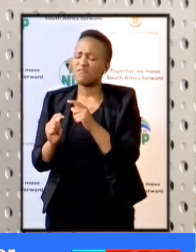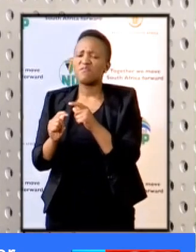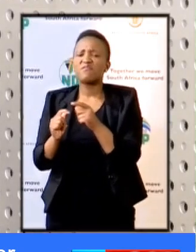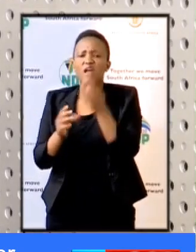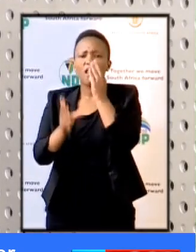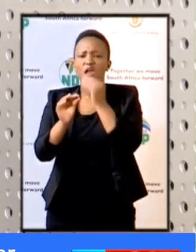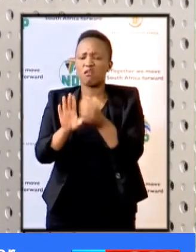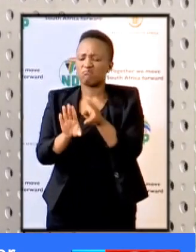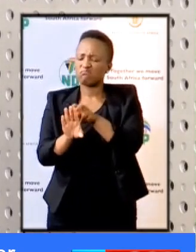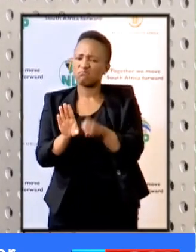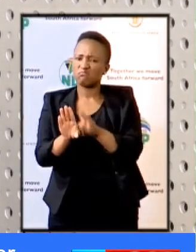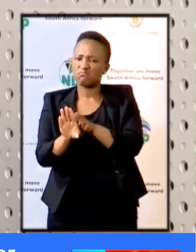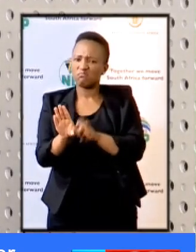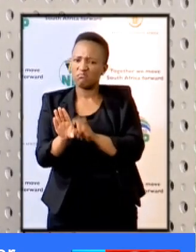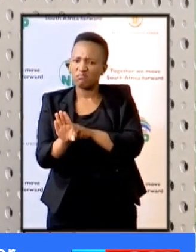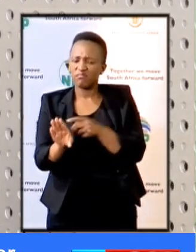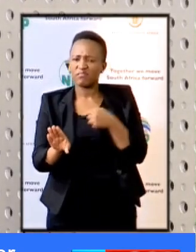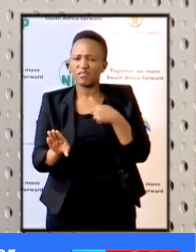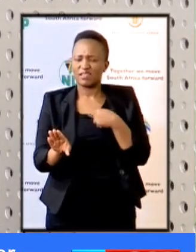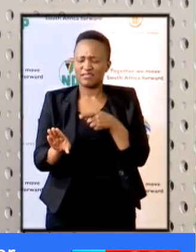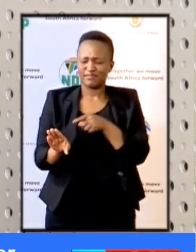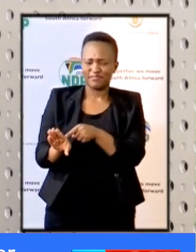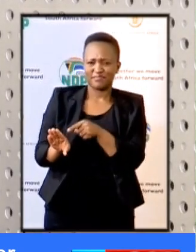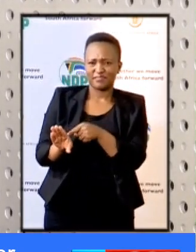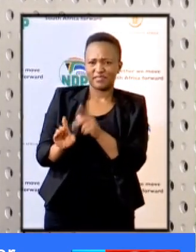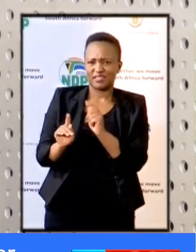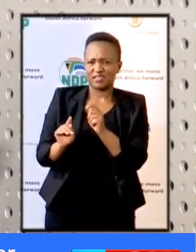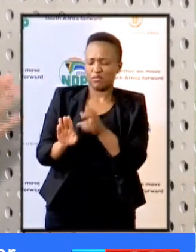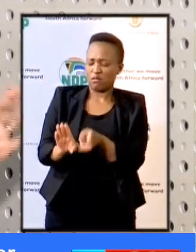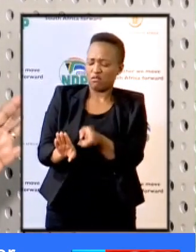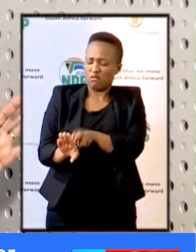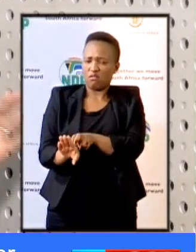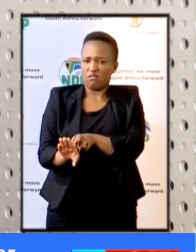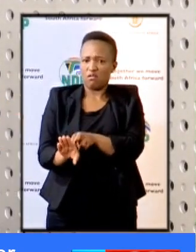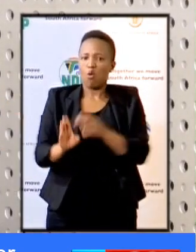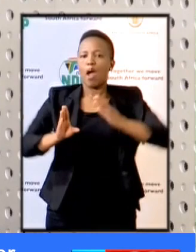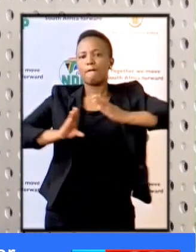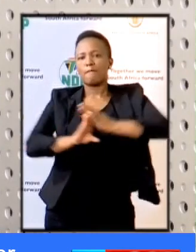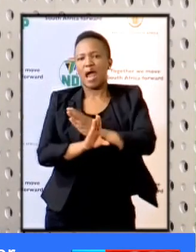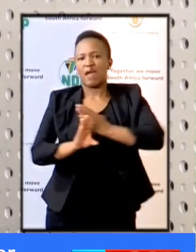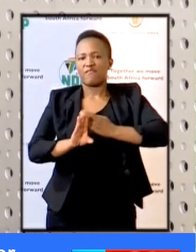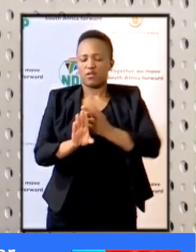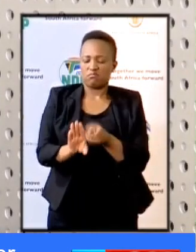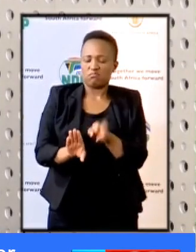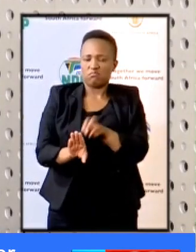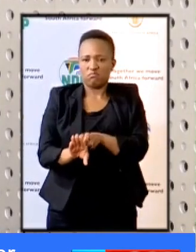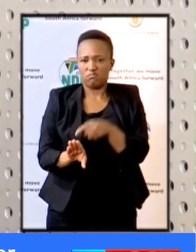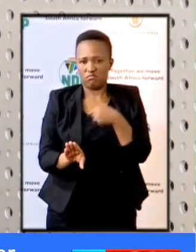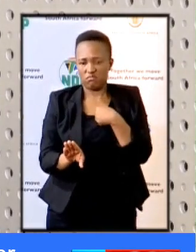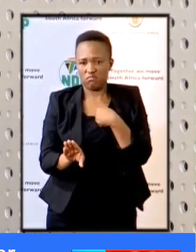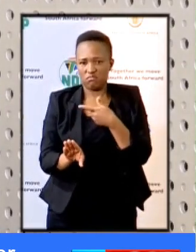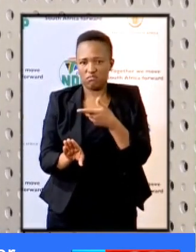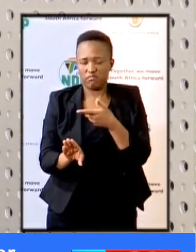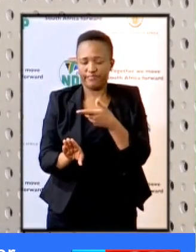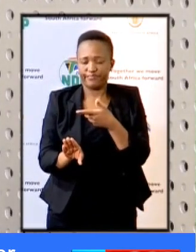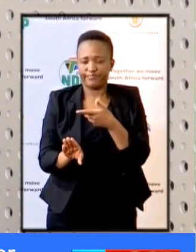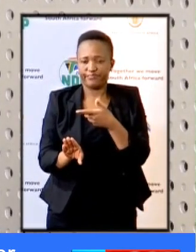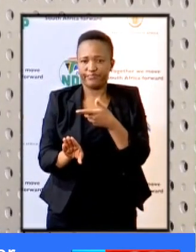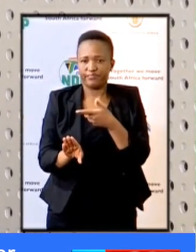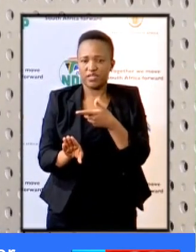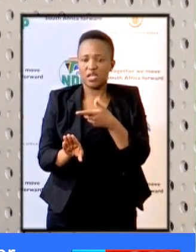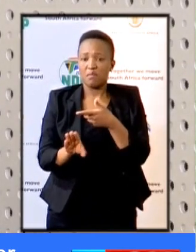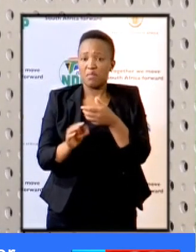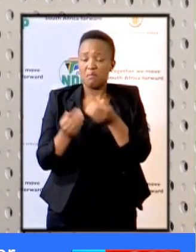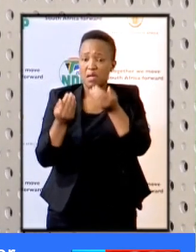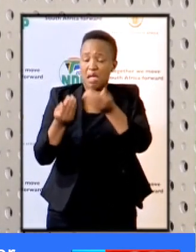are in privately organized transport by parents and they are on the back of a